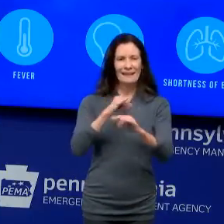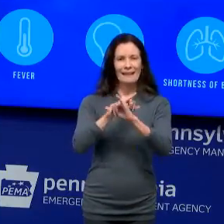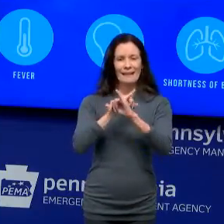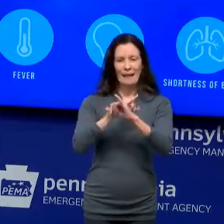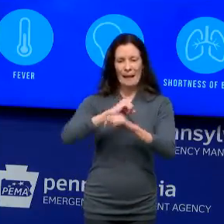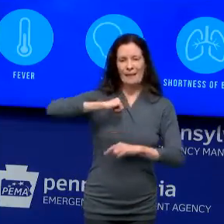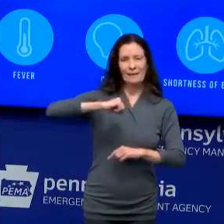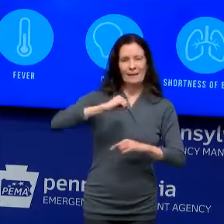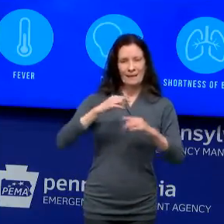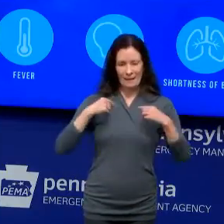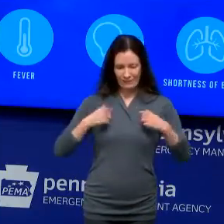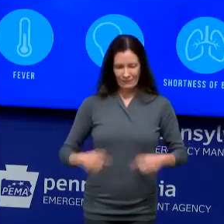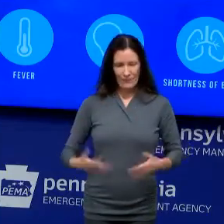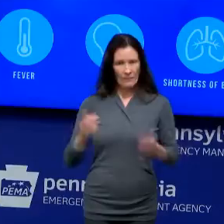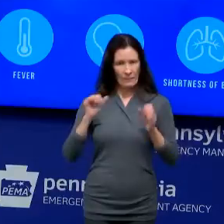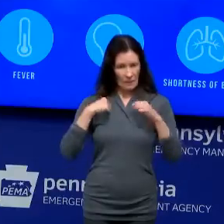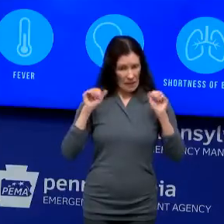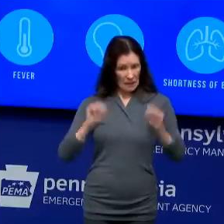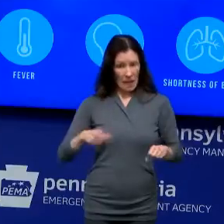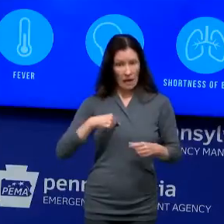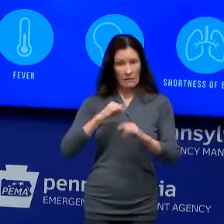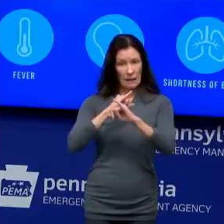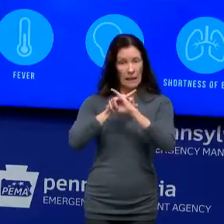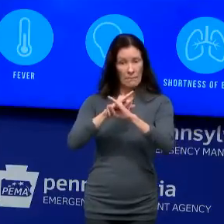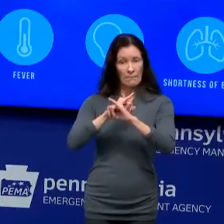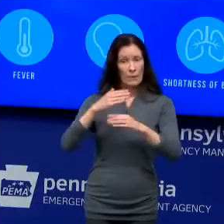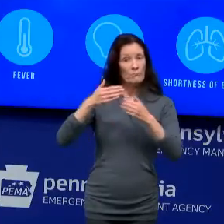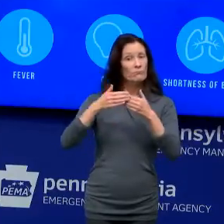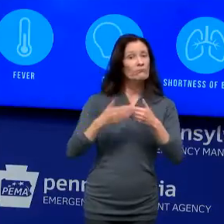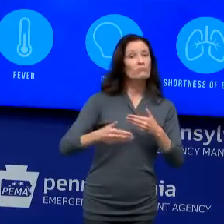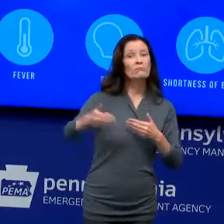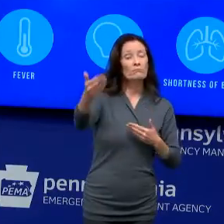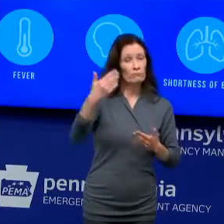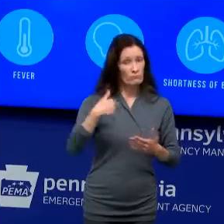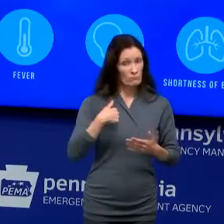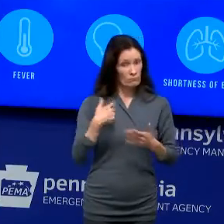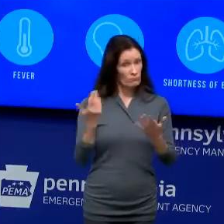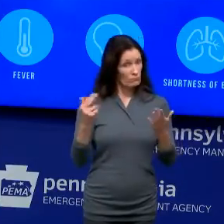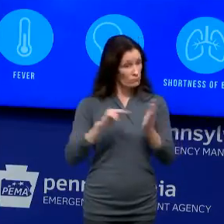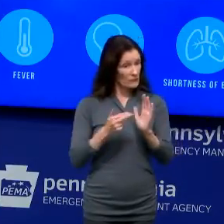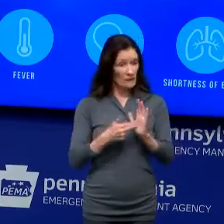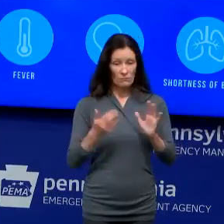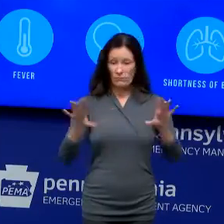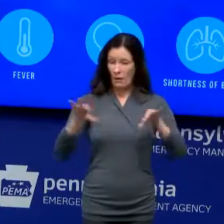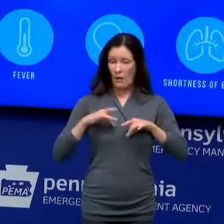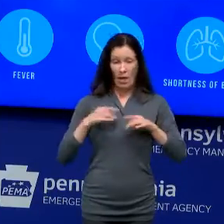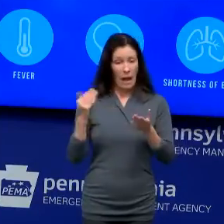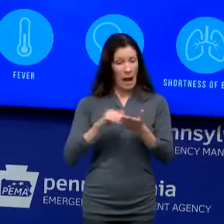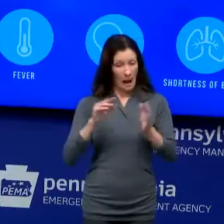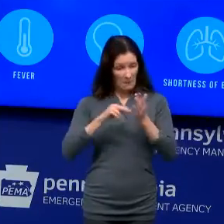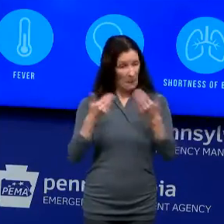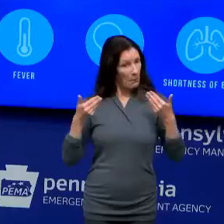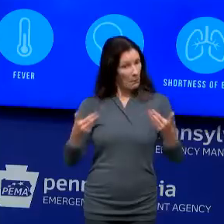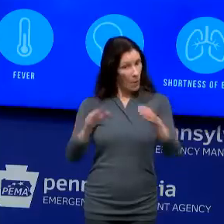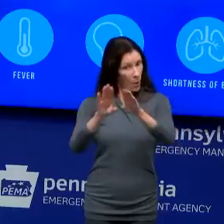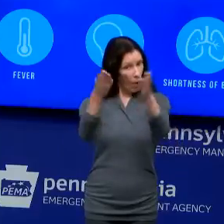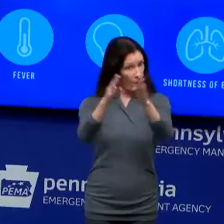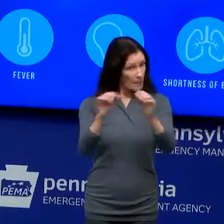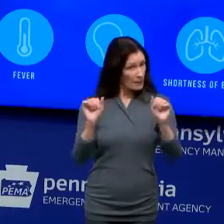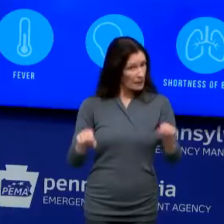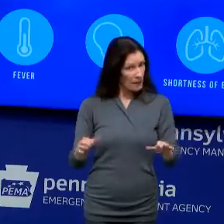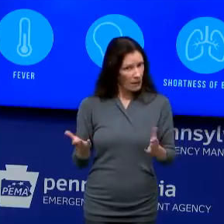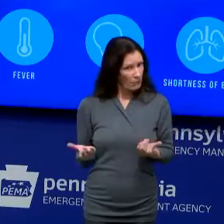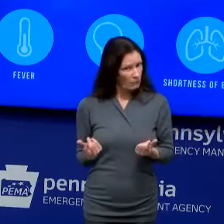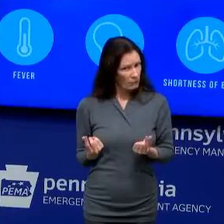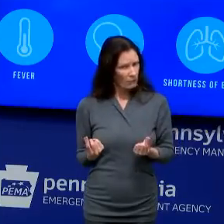we're not going to have a grand opening. We're going to go in a very slow, careful, progressive fashion in terms of